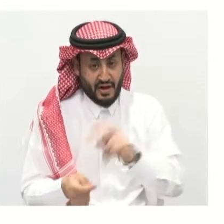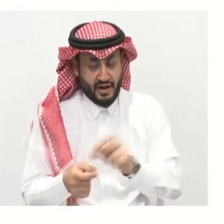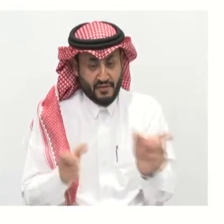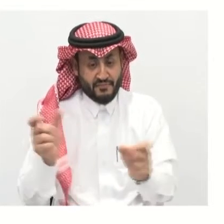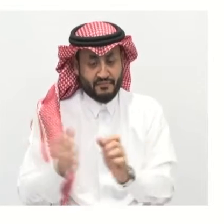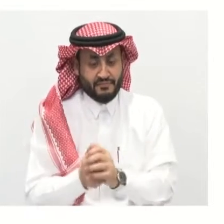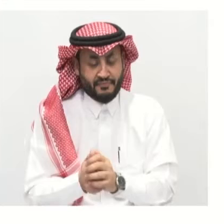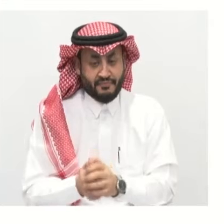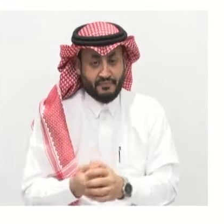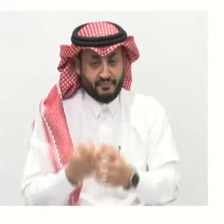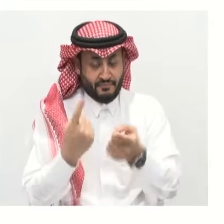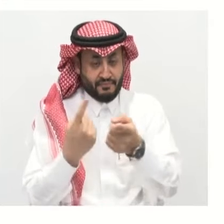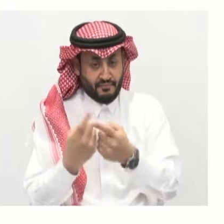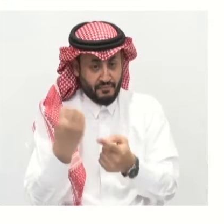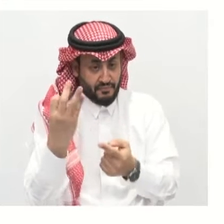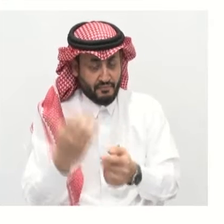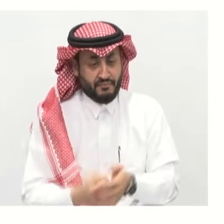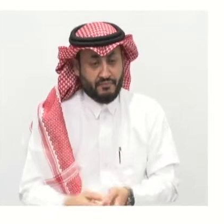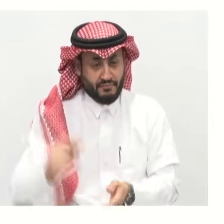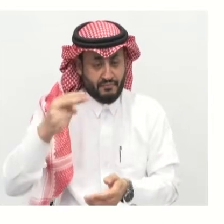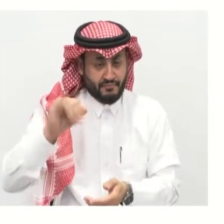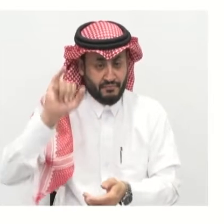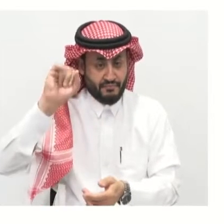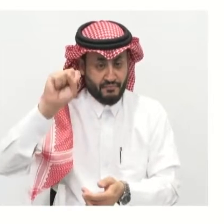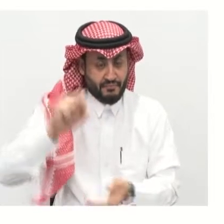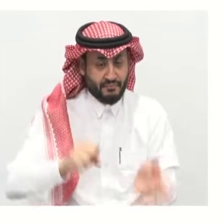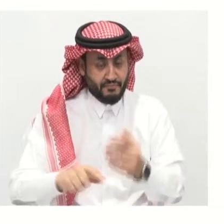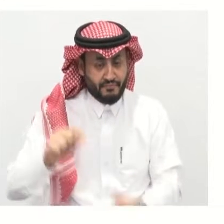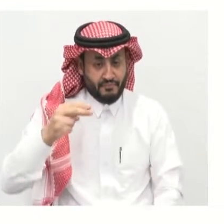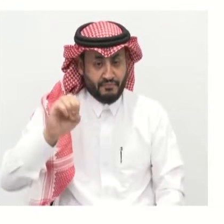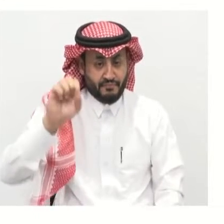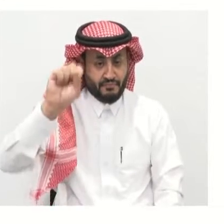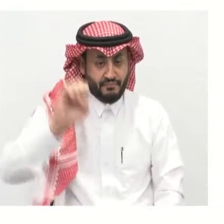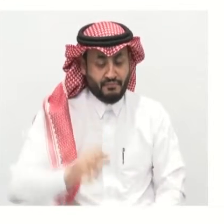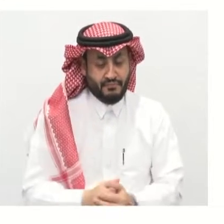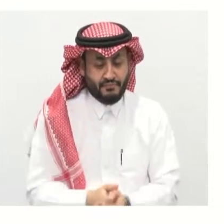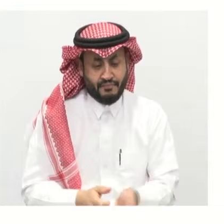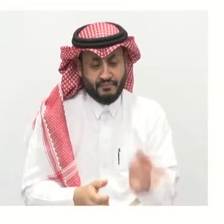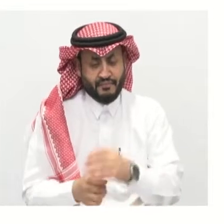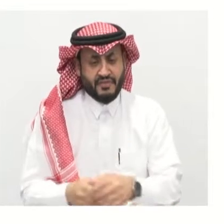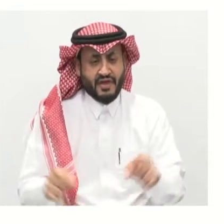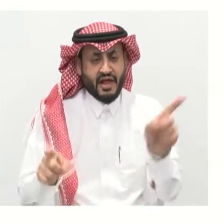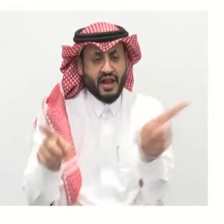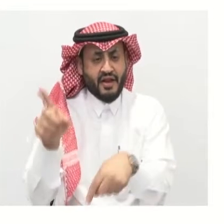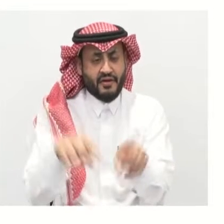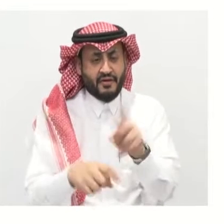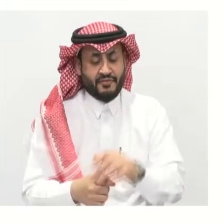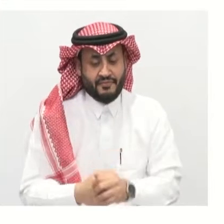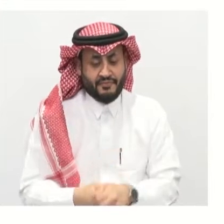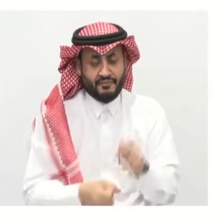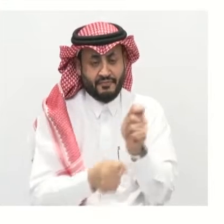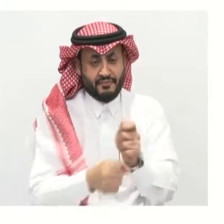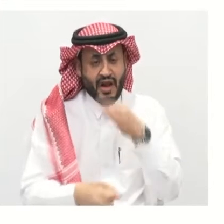formation using these and those. We will match sounds to letters and apply the rules of writing